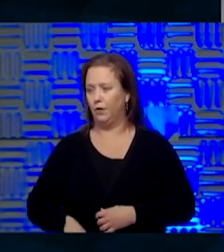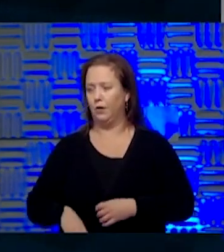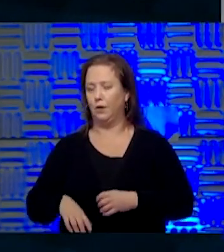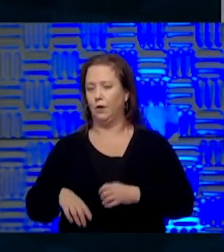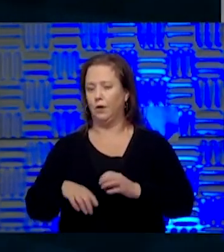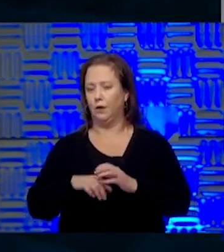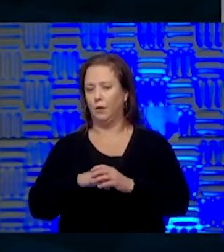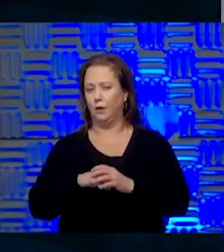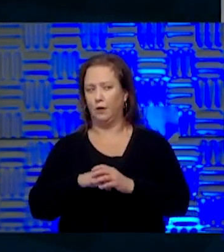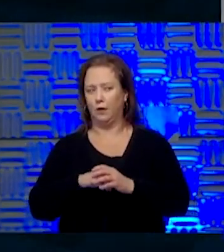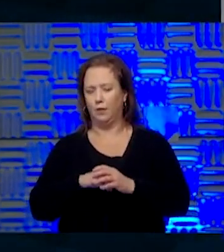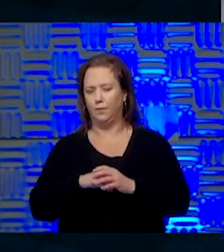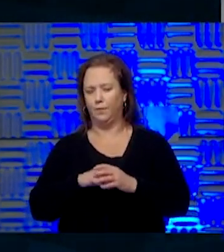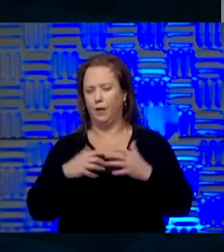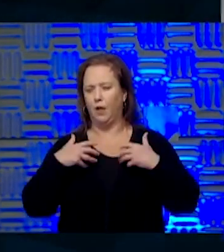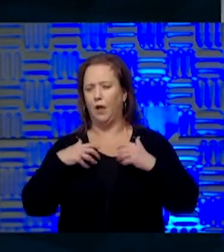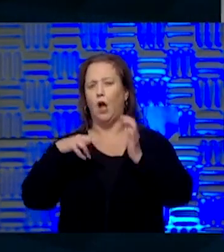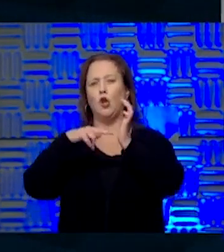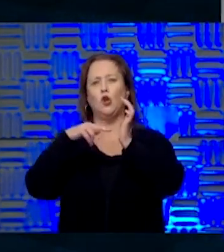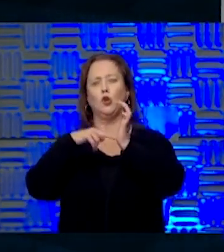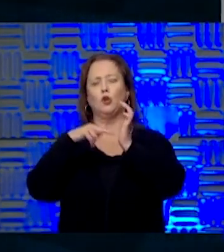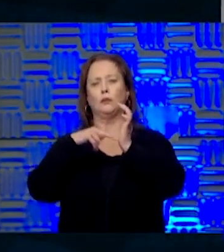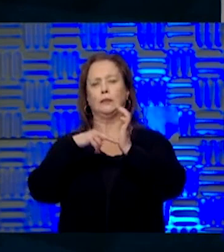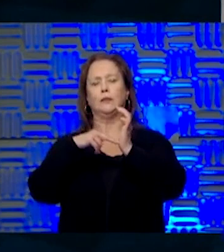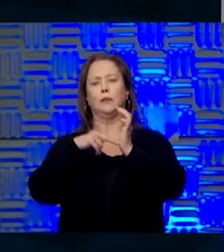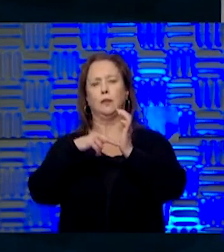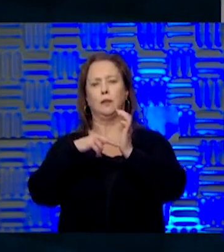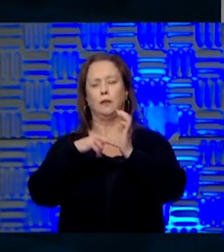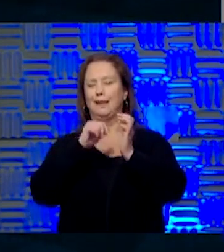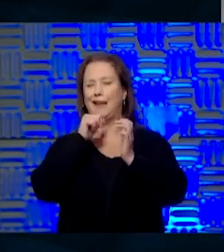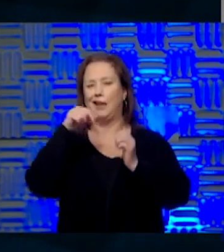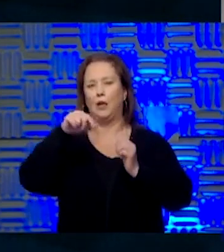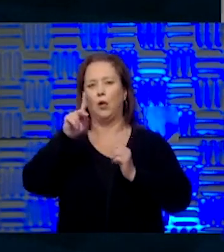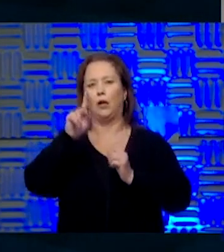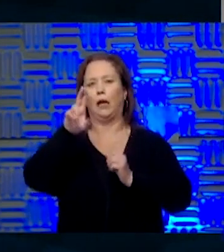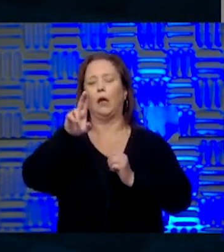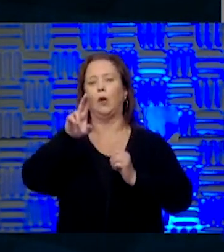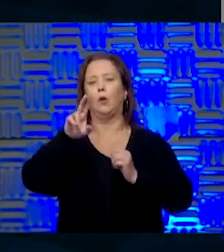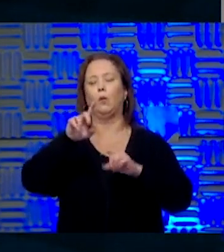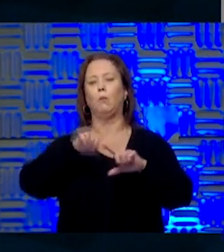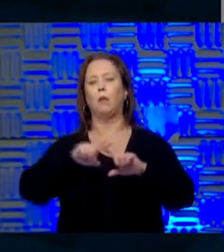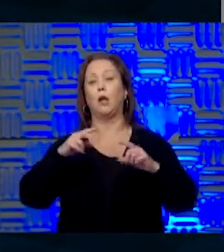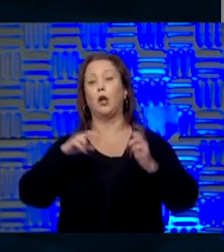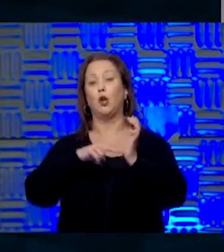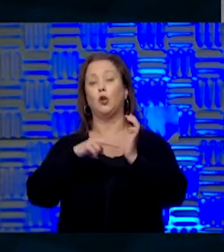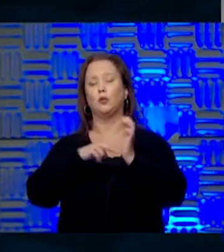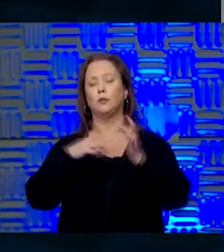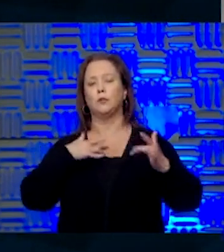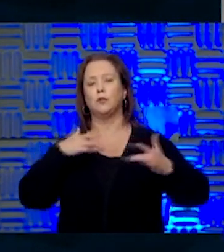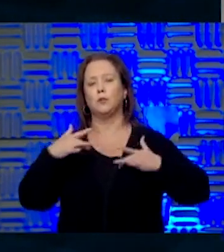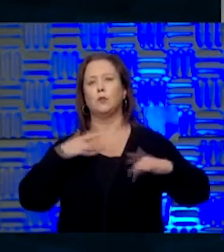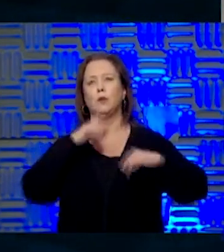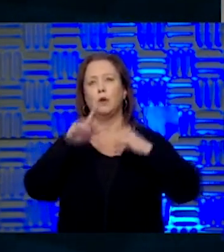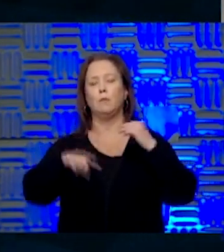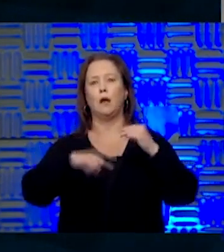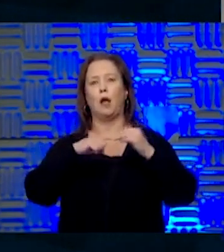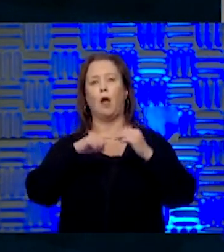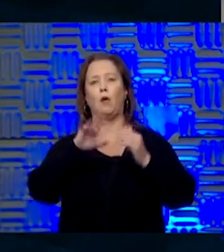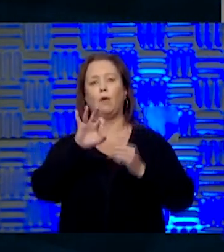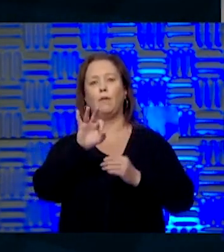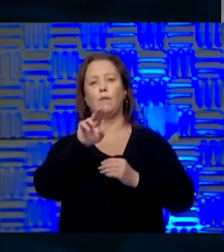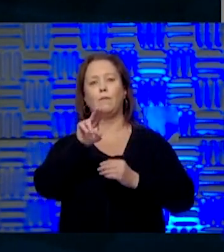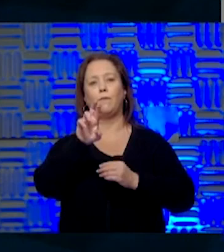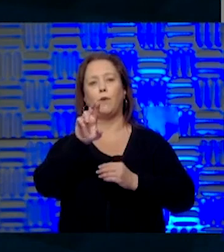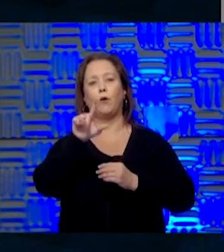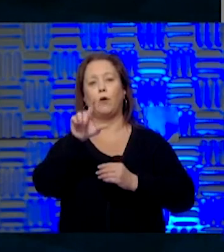likely not with our health system, who was concerned about overall, like furloughs